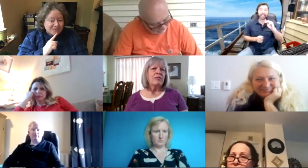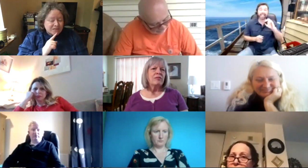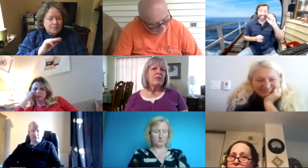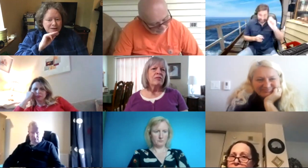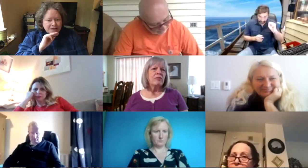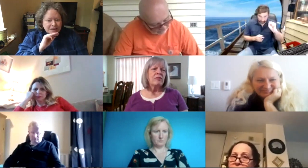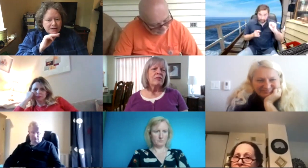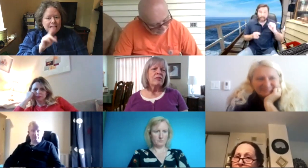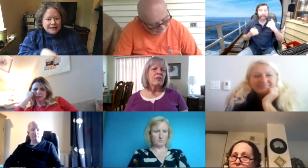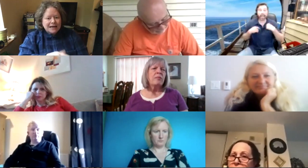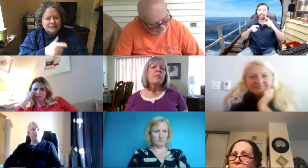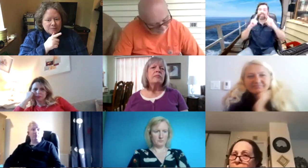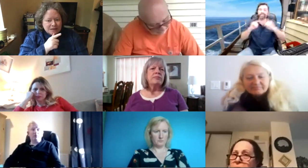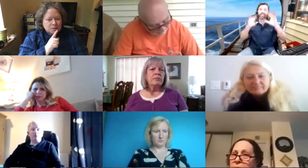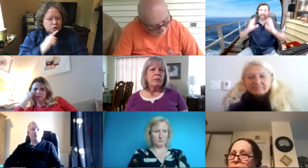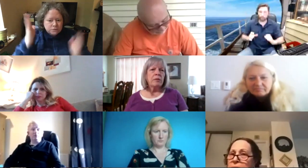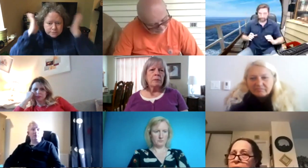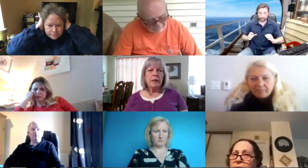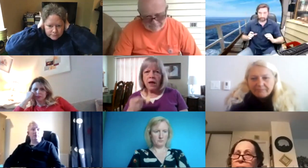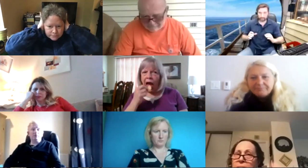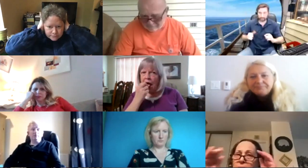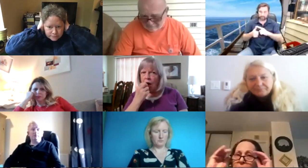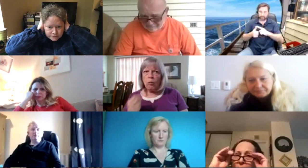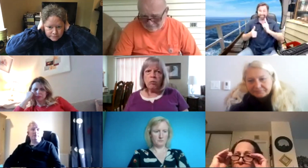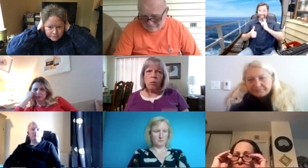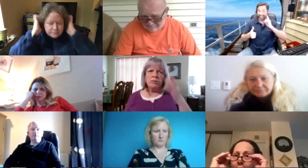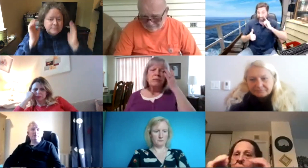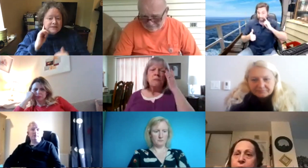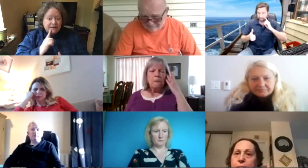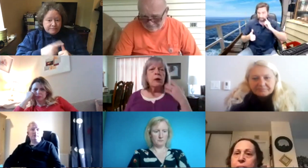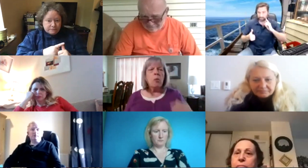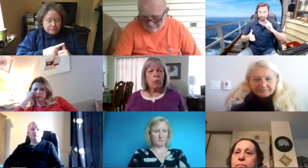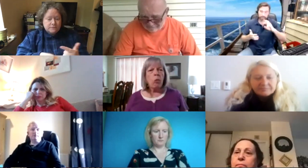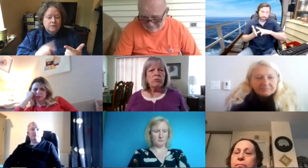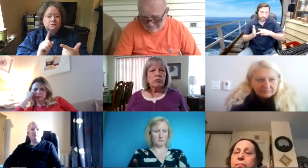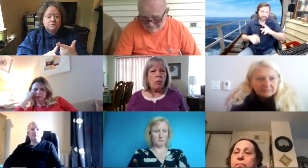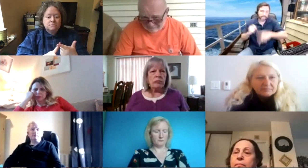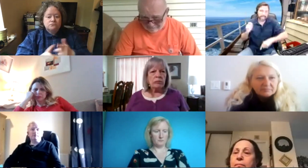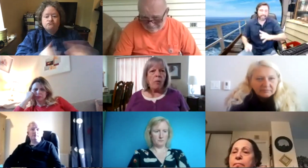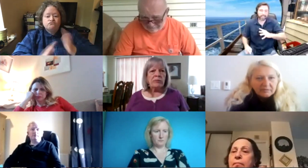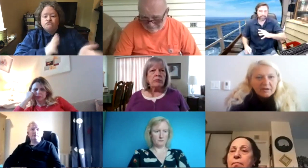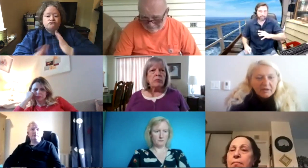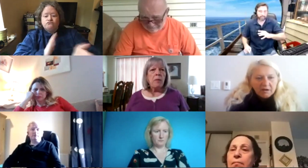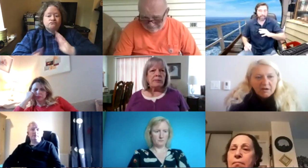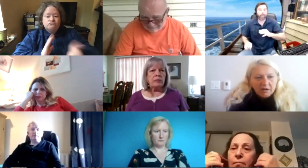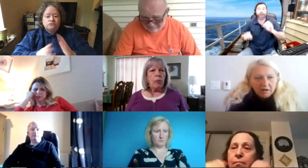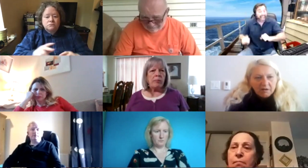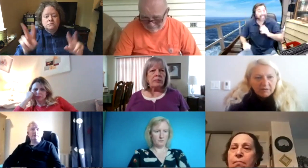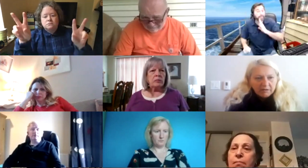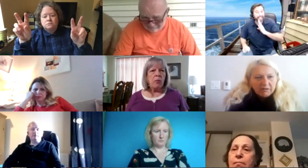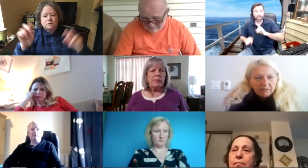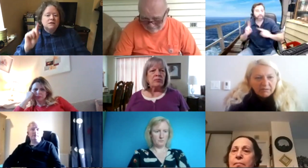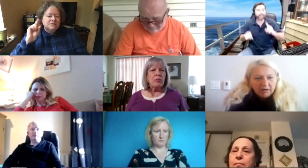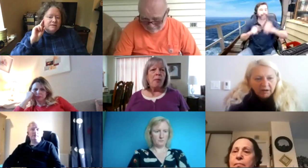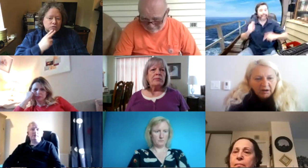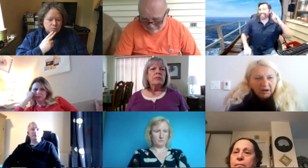different categories, be they deaf, meaning that they can speak, but they simply did not hear. If